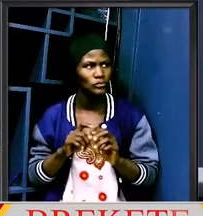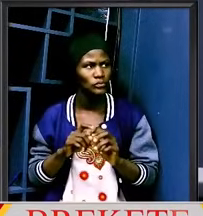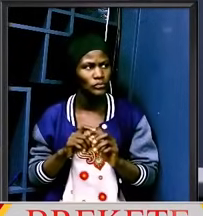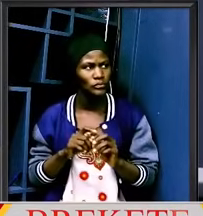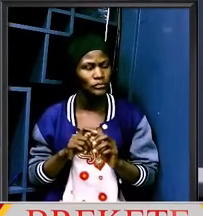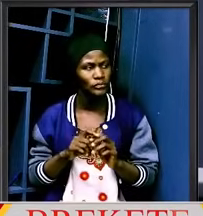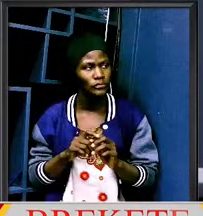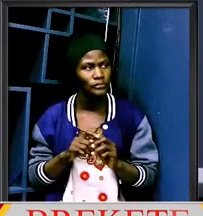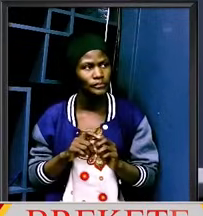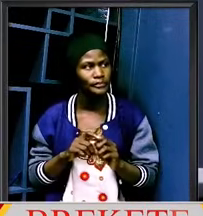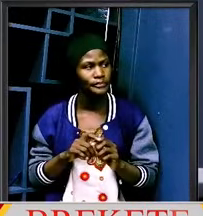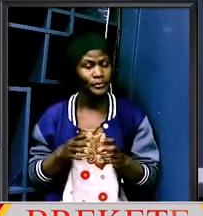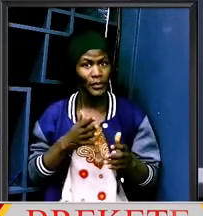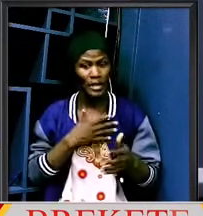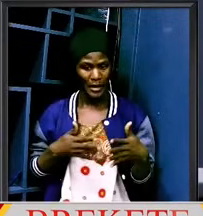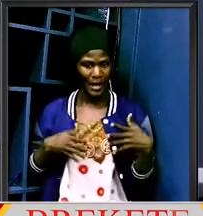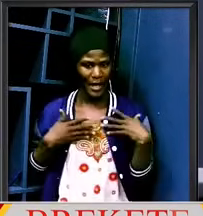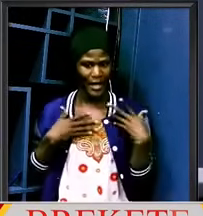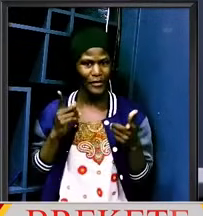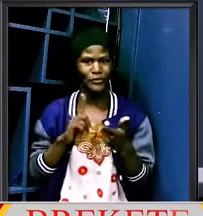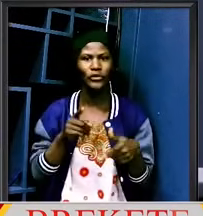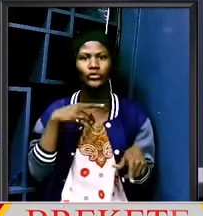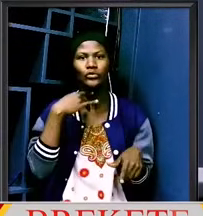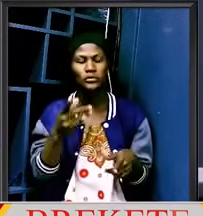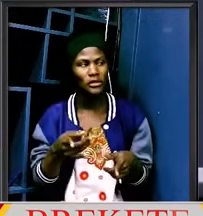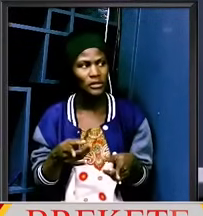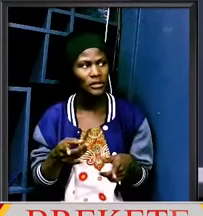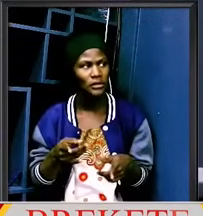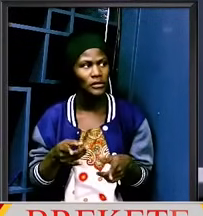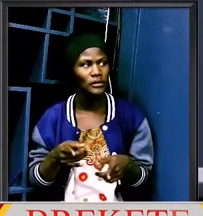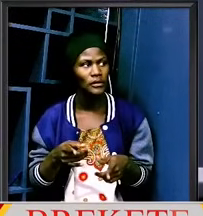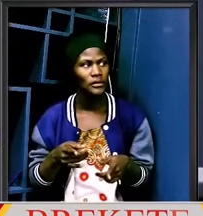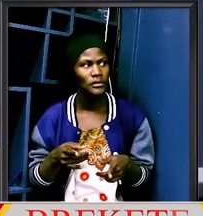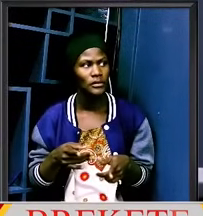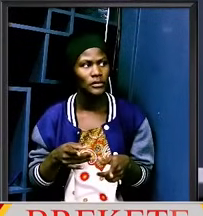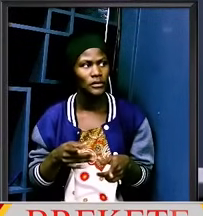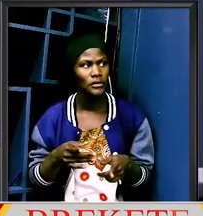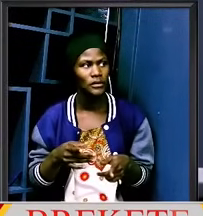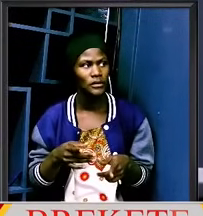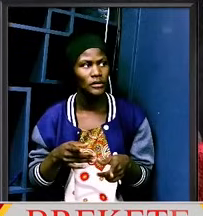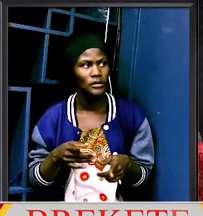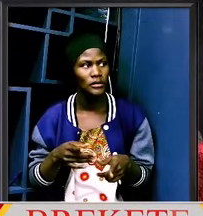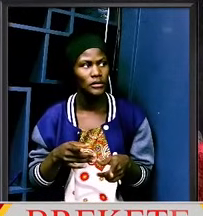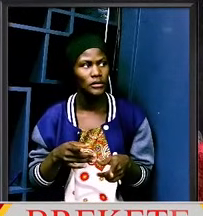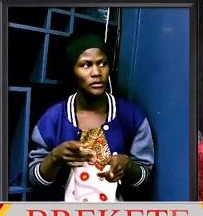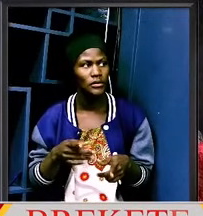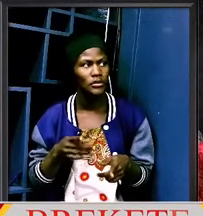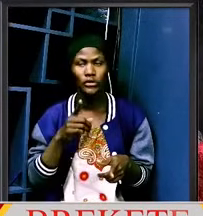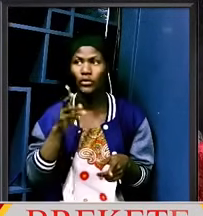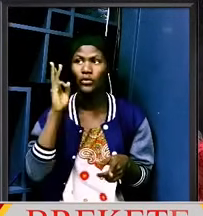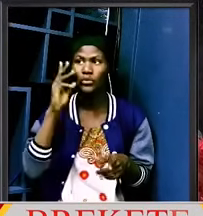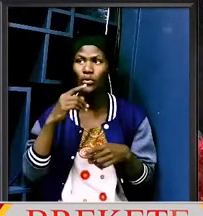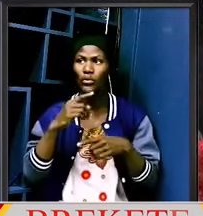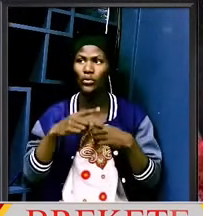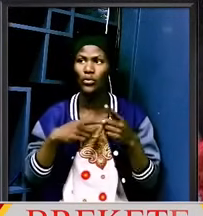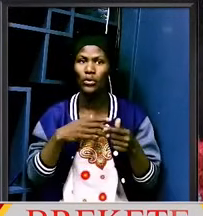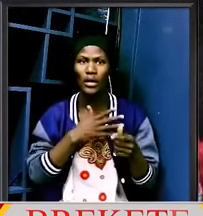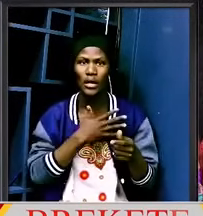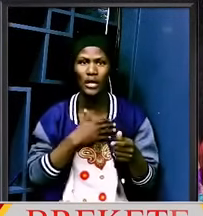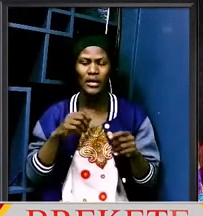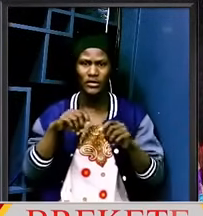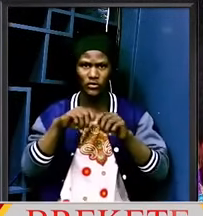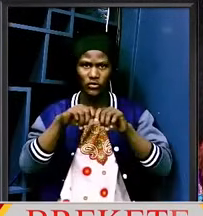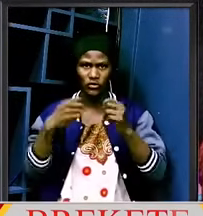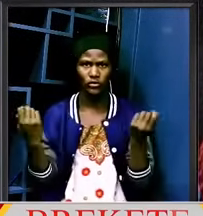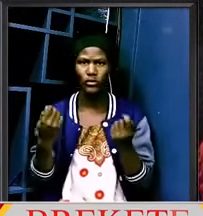think. You can imagine. And when one won't go, police go escort una. Una go disconnect the light.